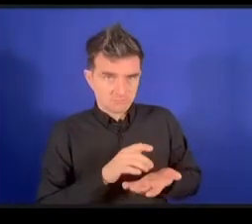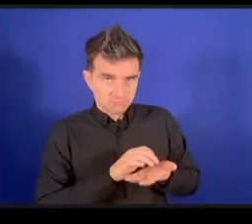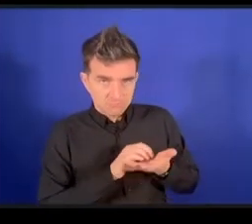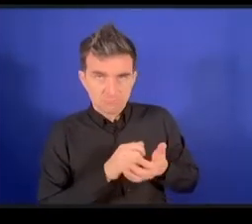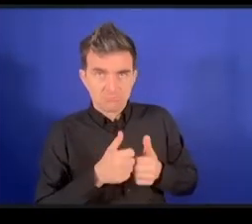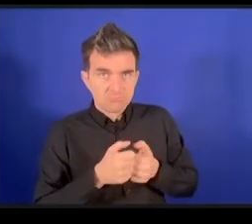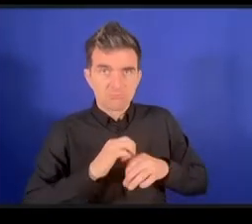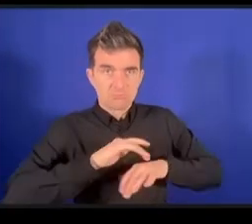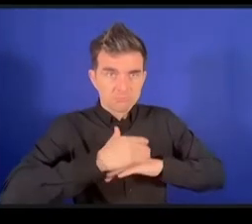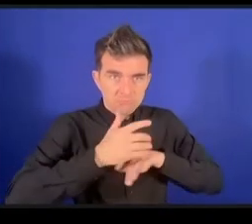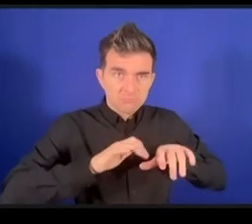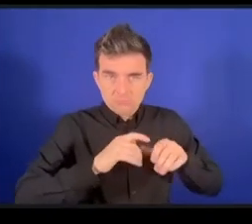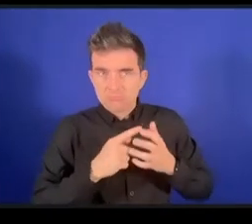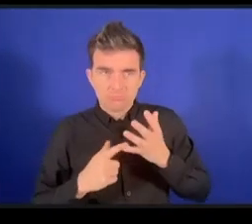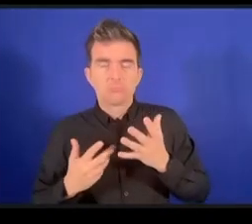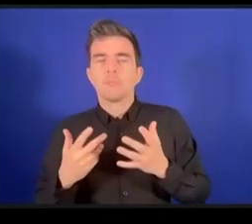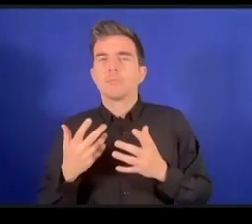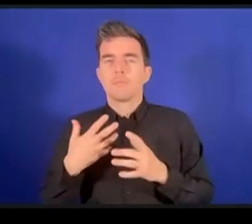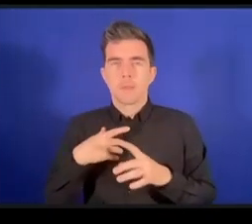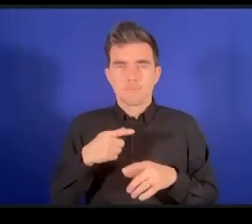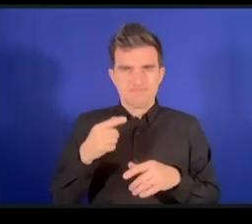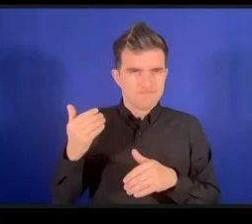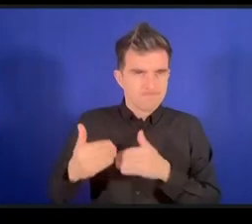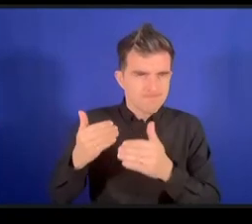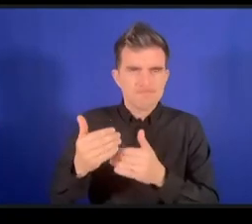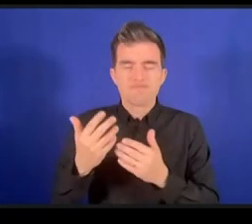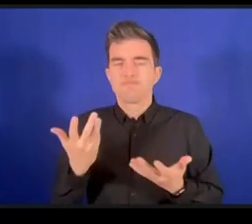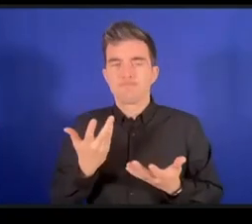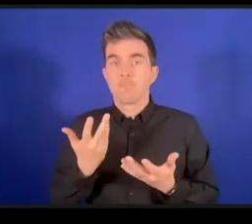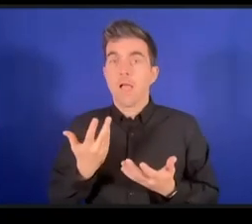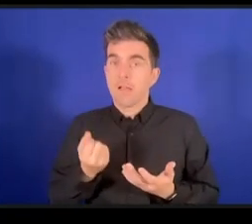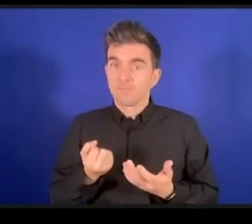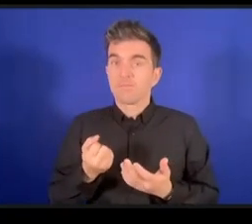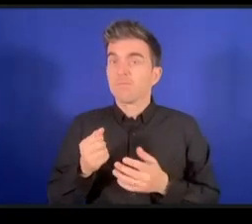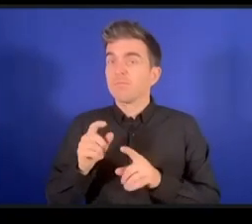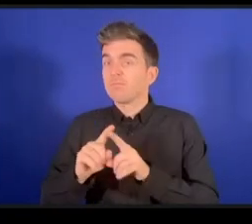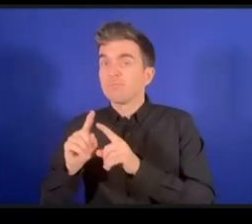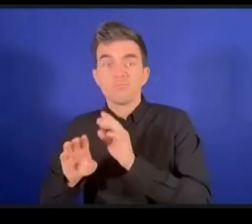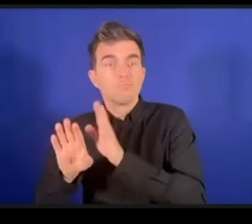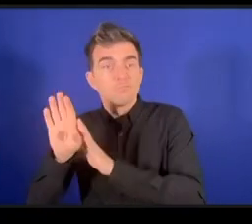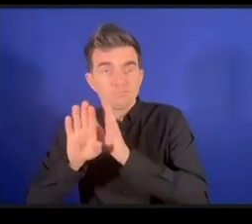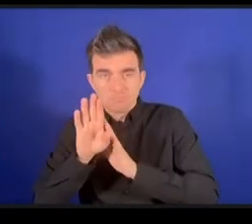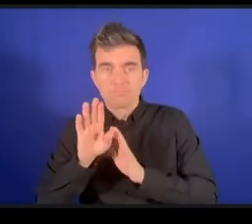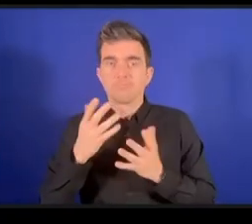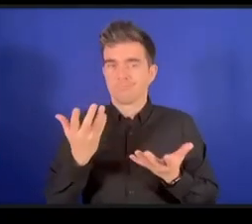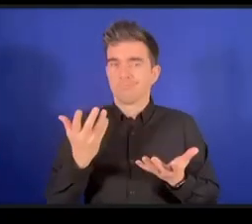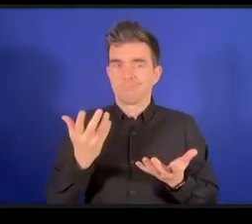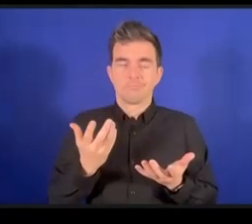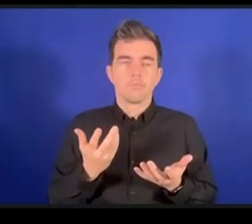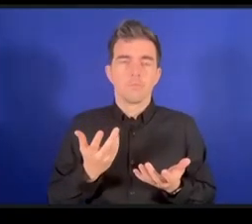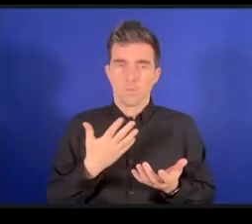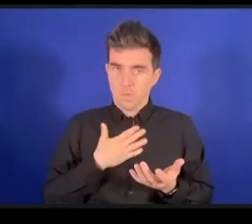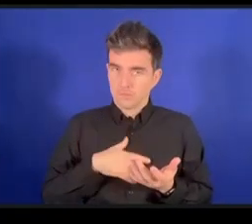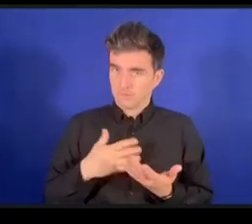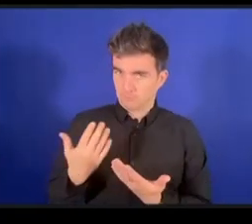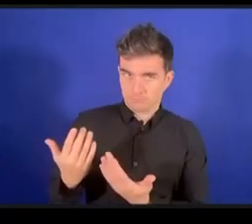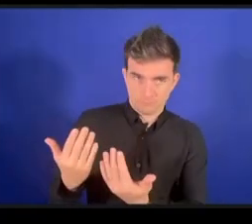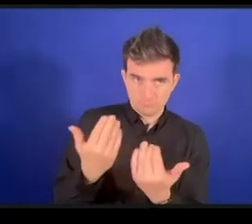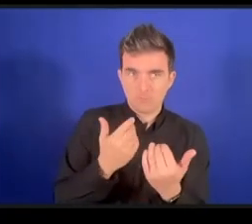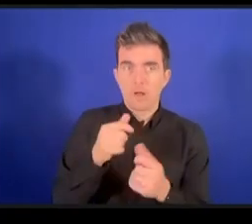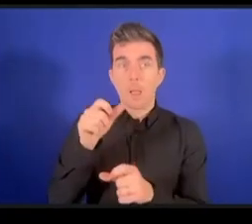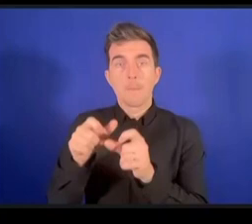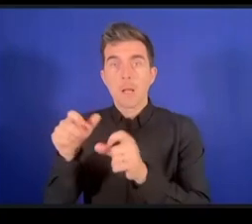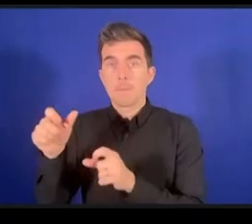that enable persons with disabilities to study these degrees, software development, software engineering, computer